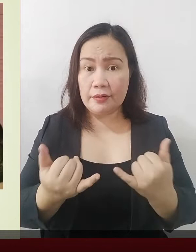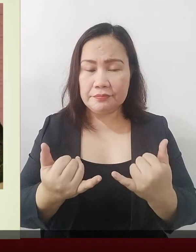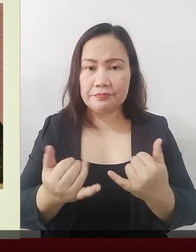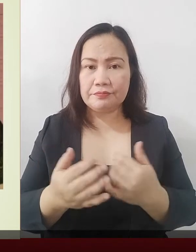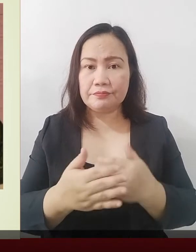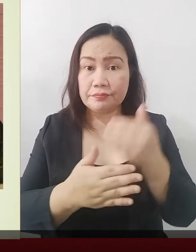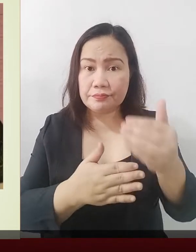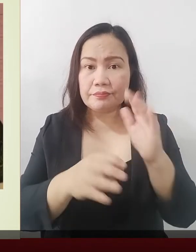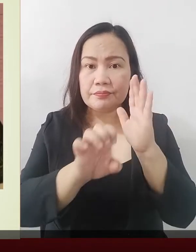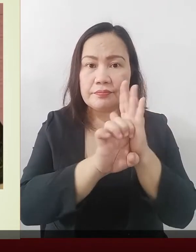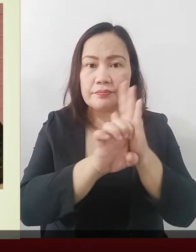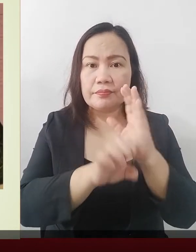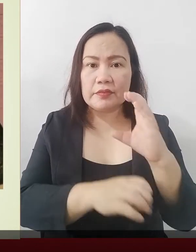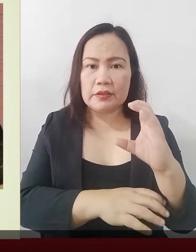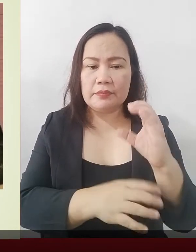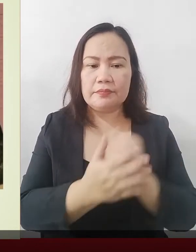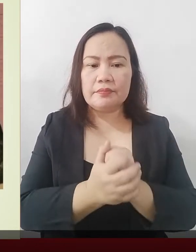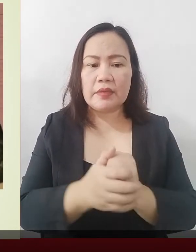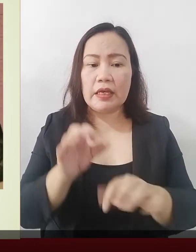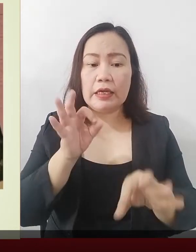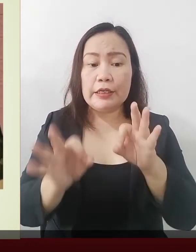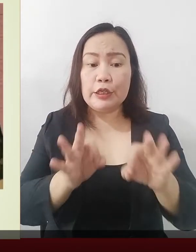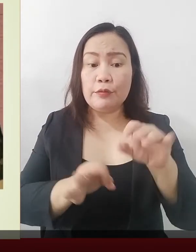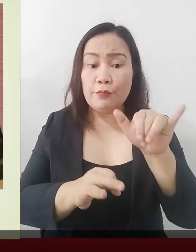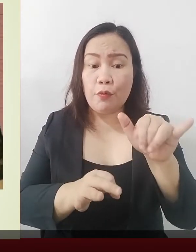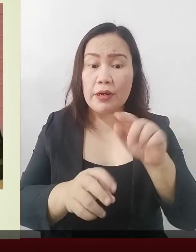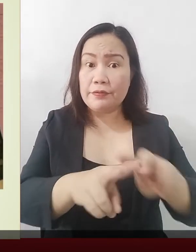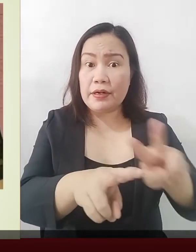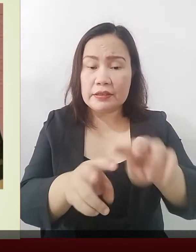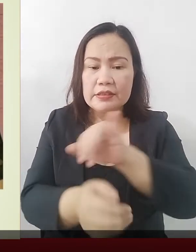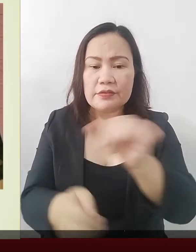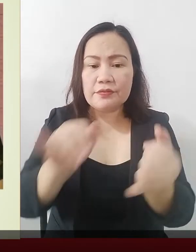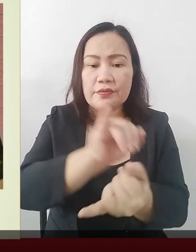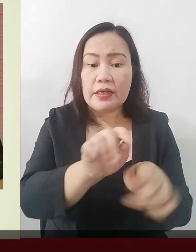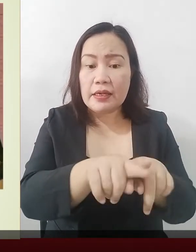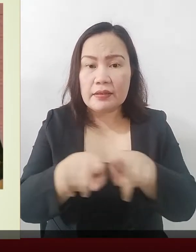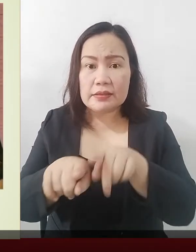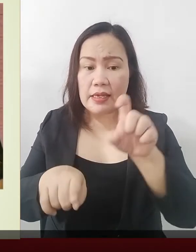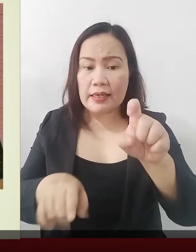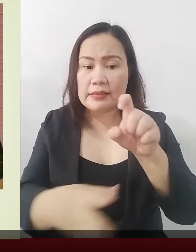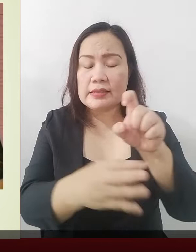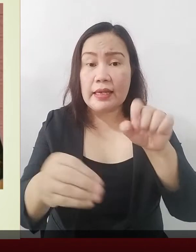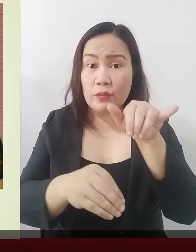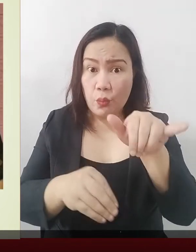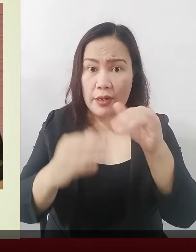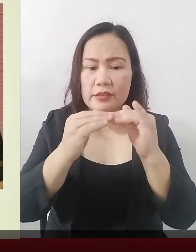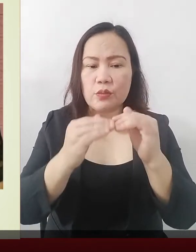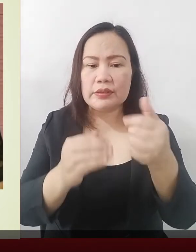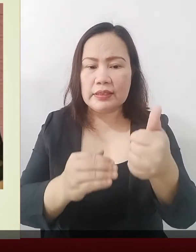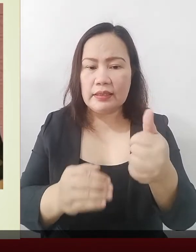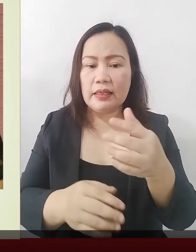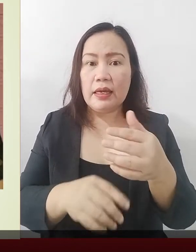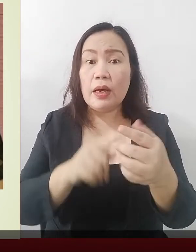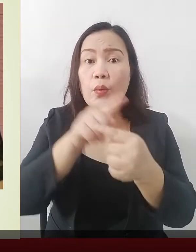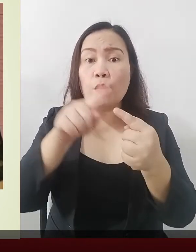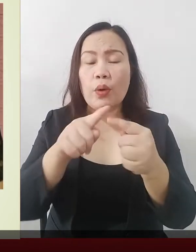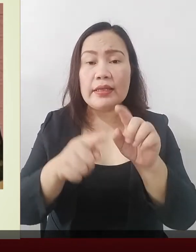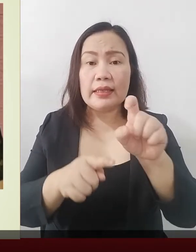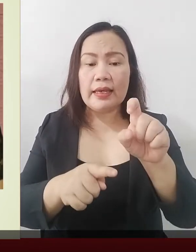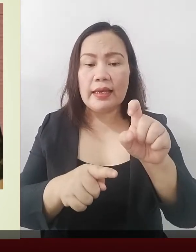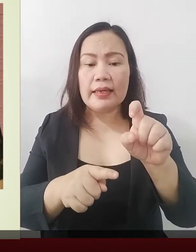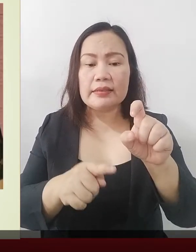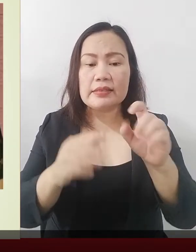Let us take up example C. If y varies inversely as x and y equals 10 when x equals